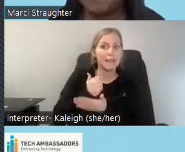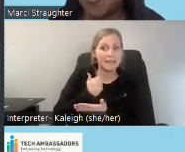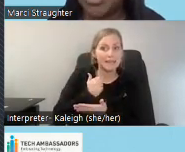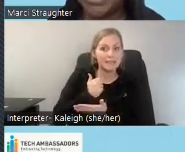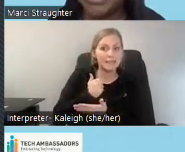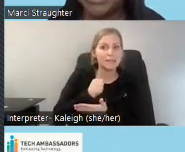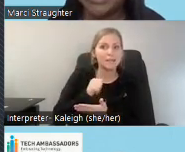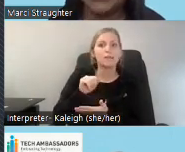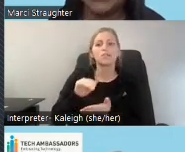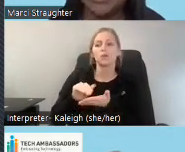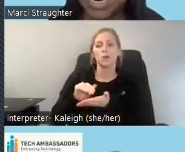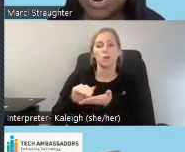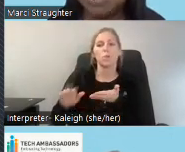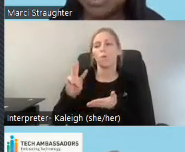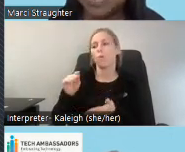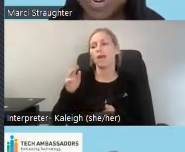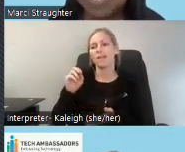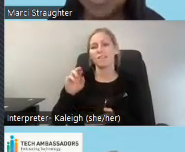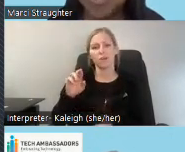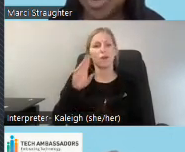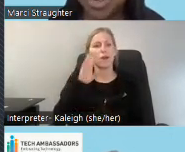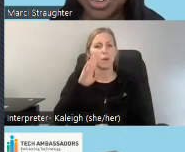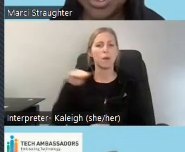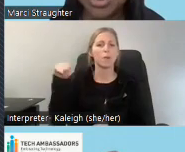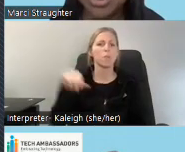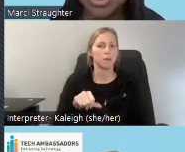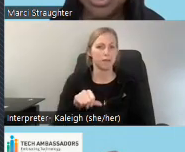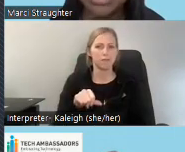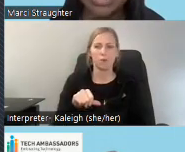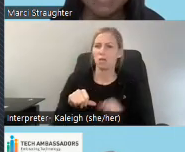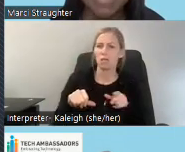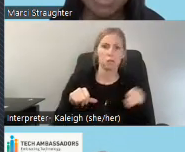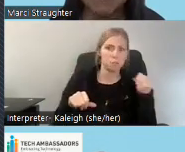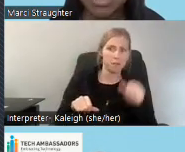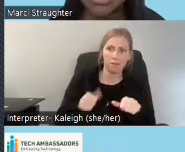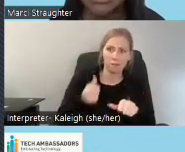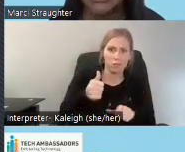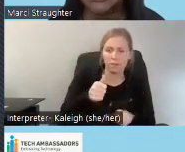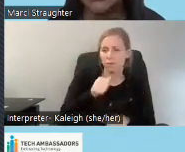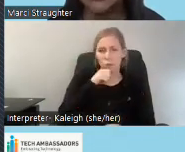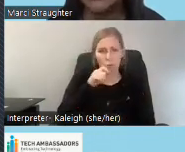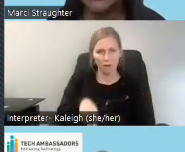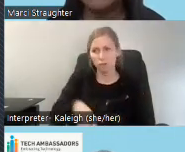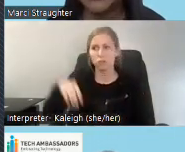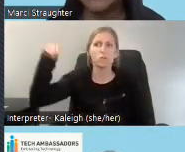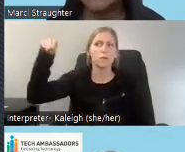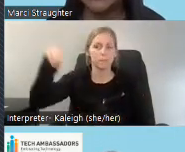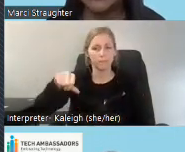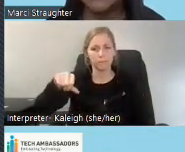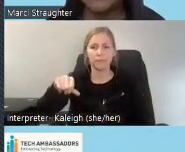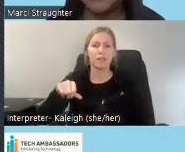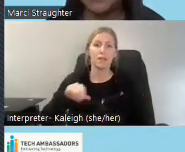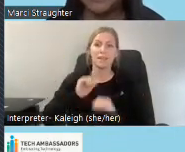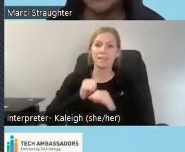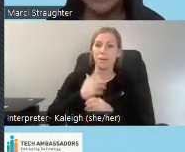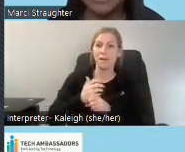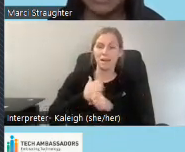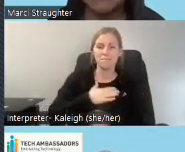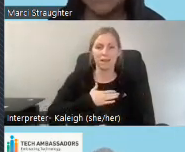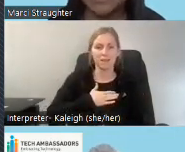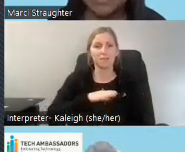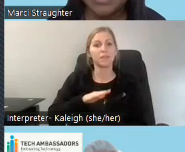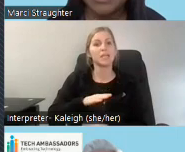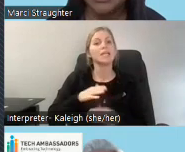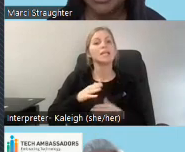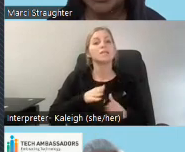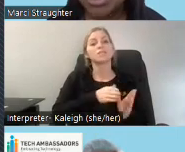pay for it, and you don't have to pay for it. That's how I got mine. So next up, I